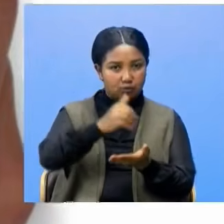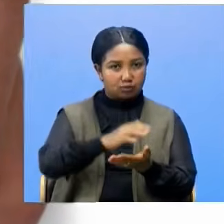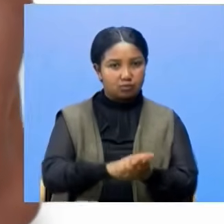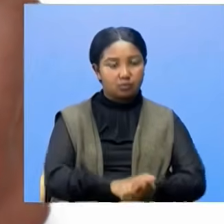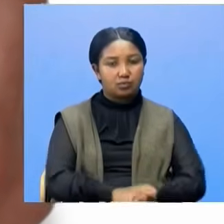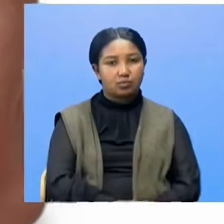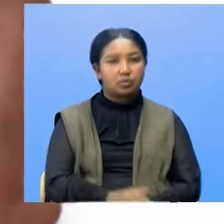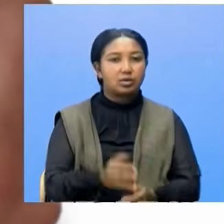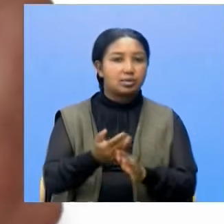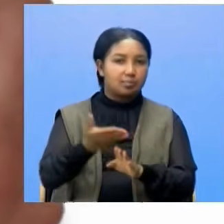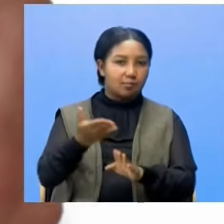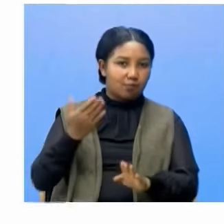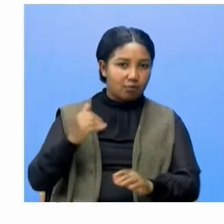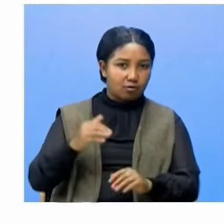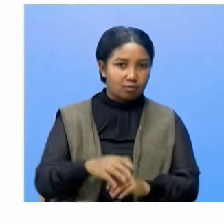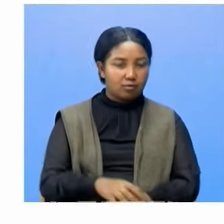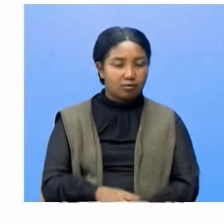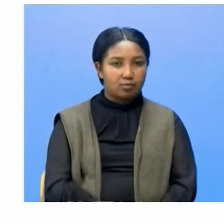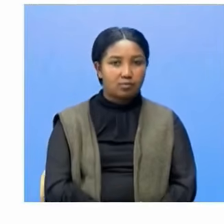before.